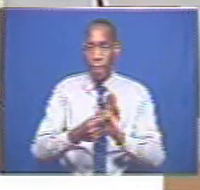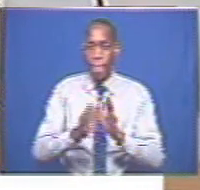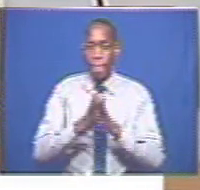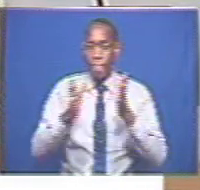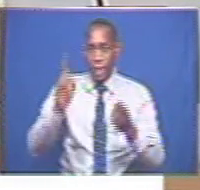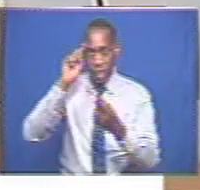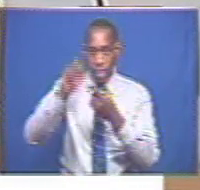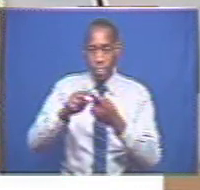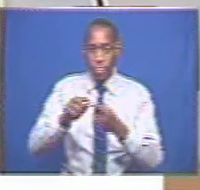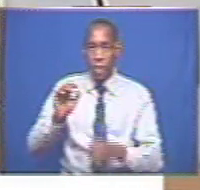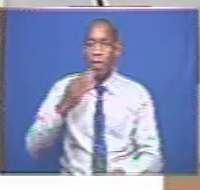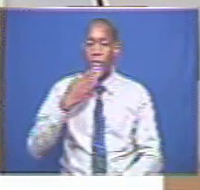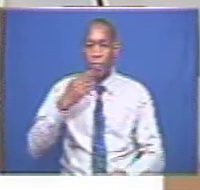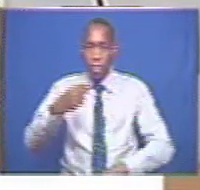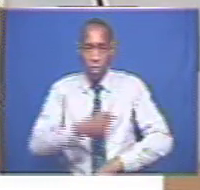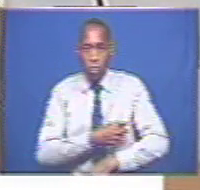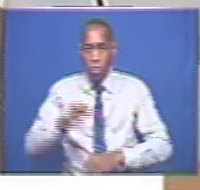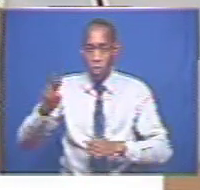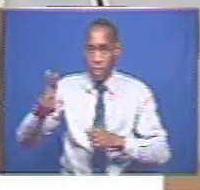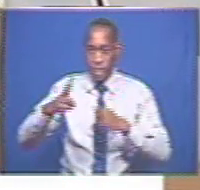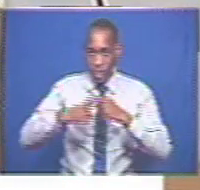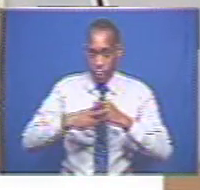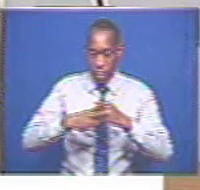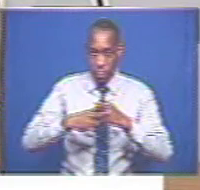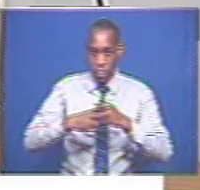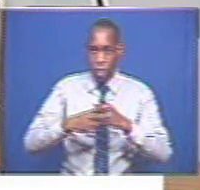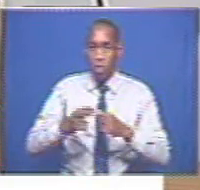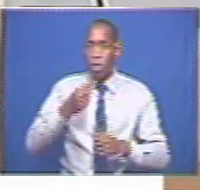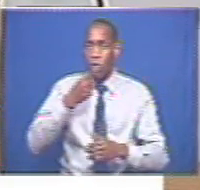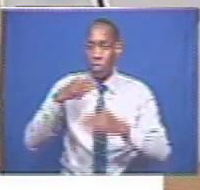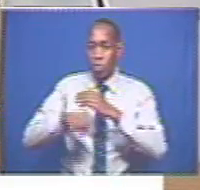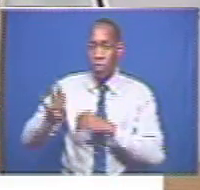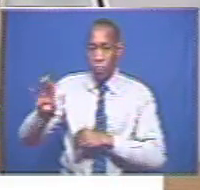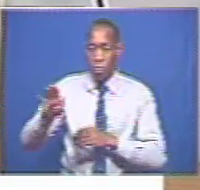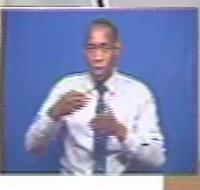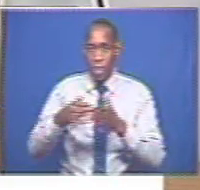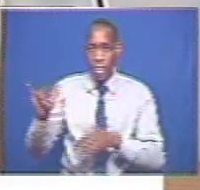conceded 27 goals. Gourmet scored 4 goals against Yanga. And you know Yanga is a big club in East Africa.